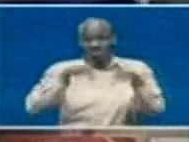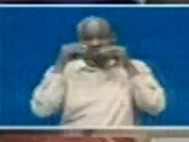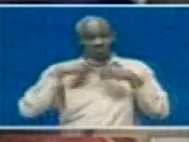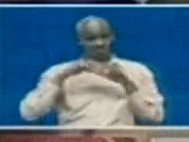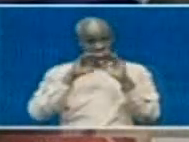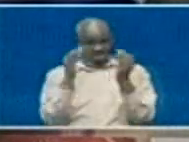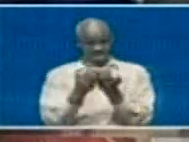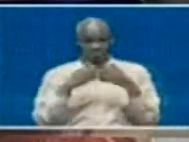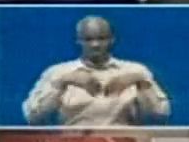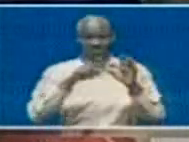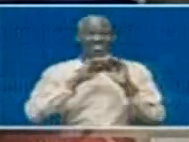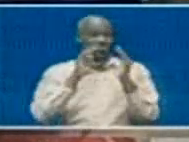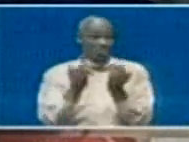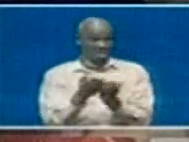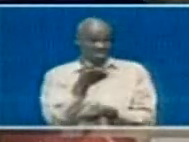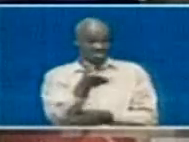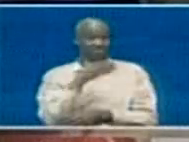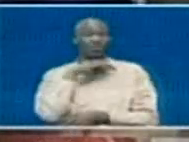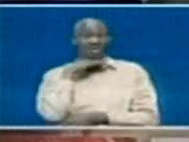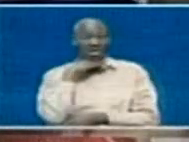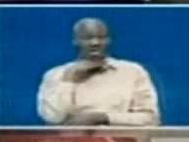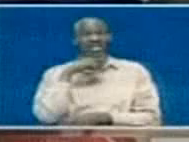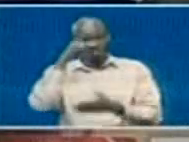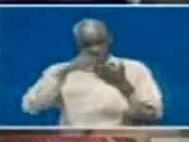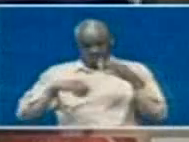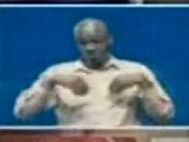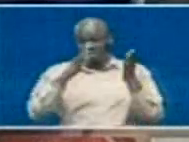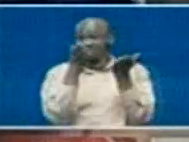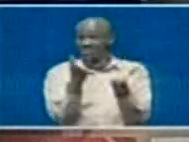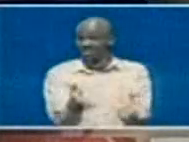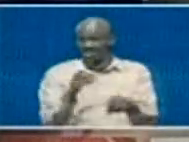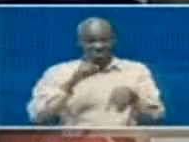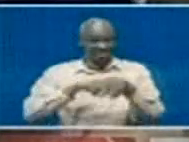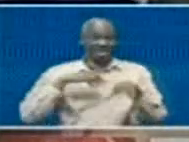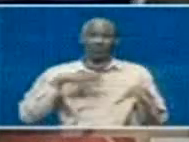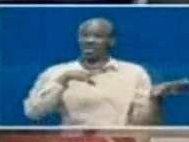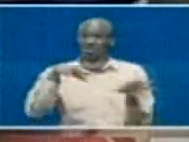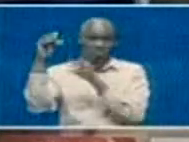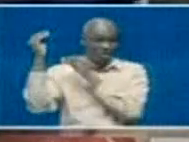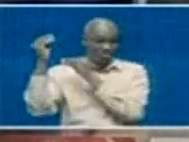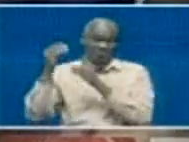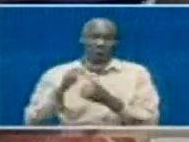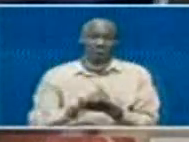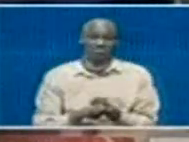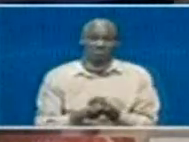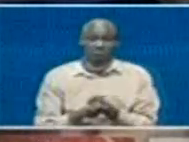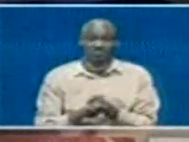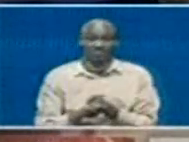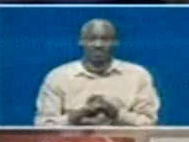take when you leave this world behind you. It's what you leave behind you when you go.